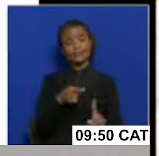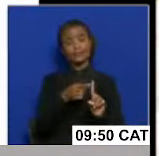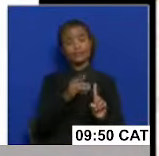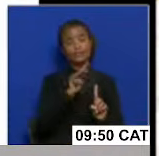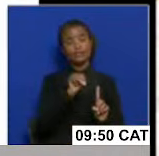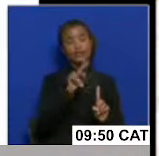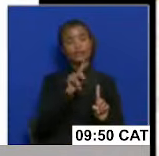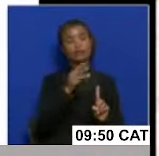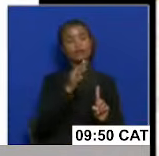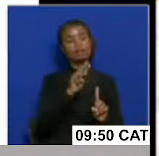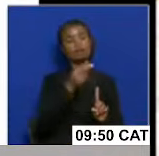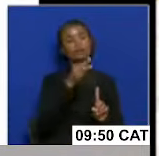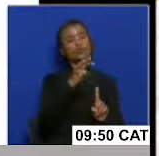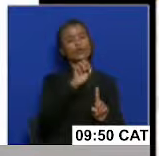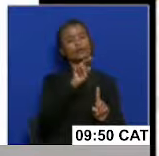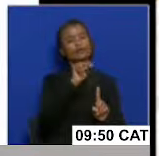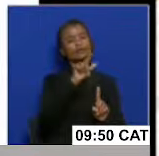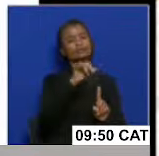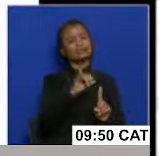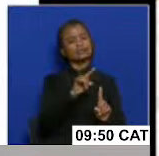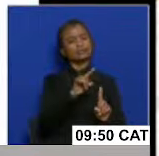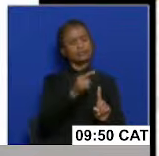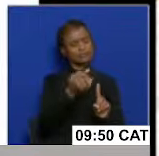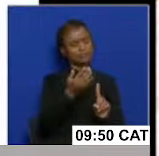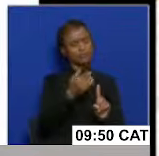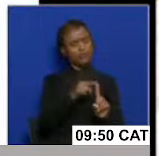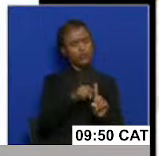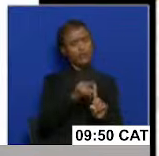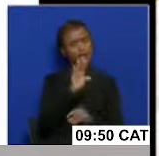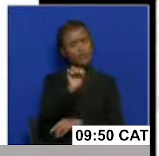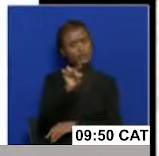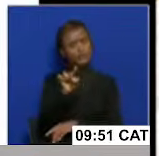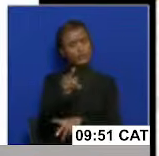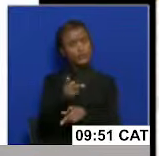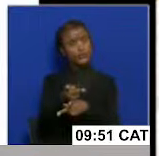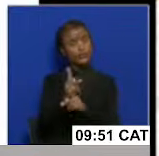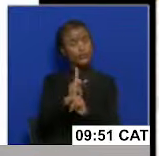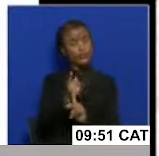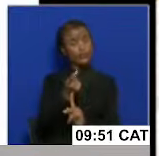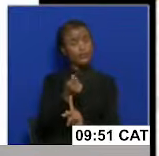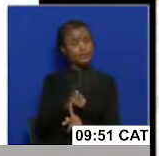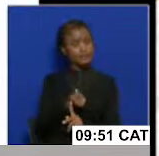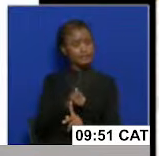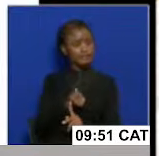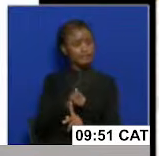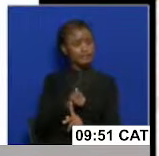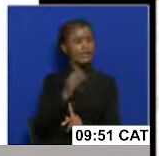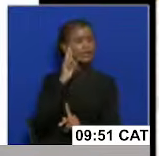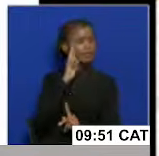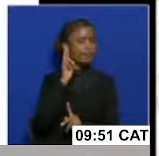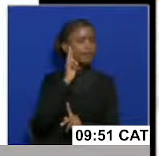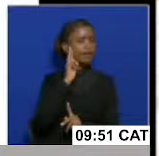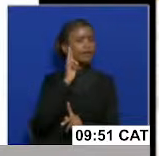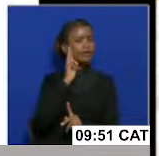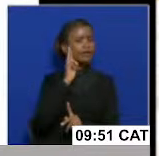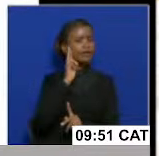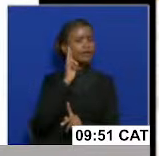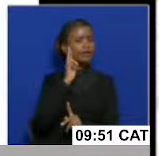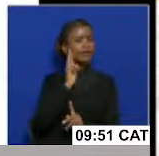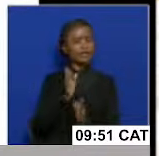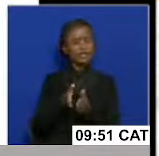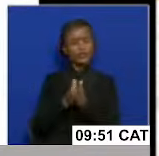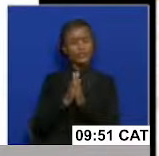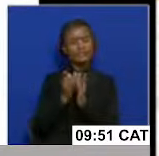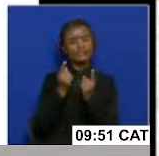money, do you recall how soon after you started a relationship with him did the request for financial assistance start?